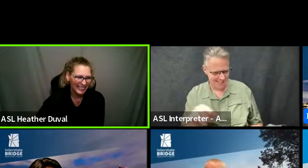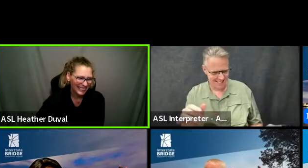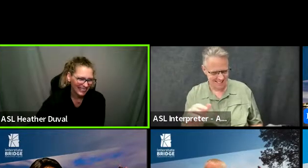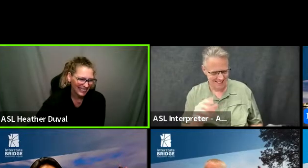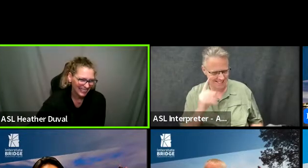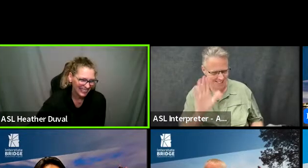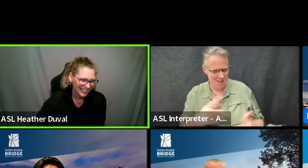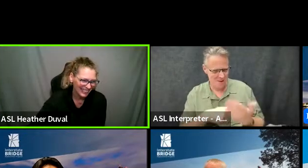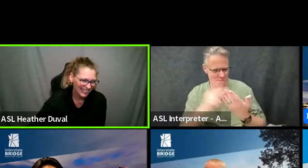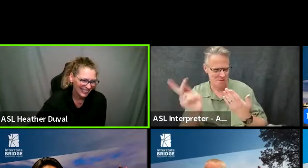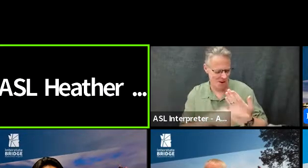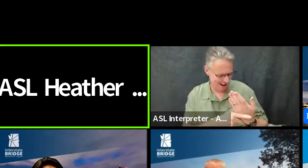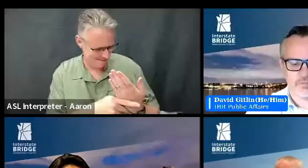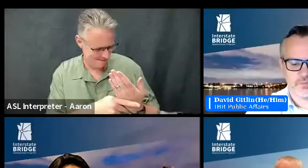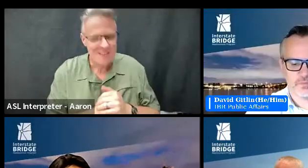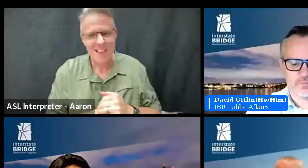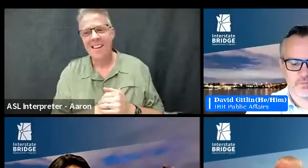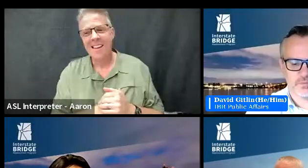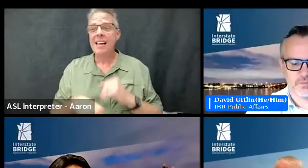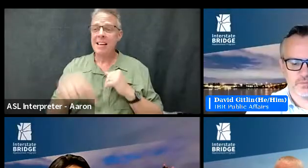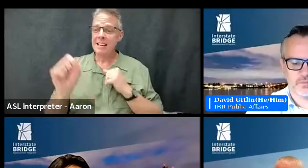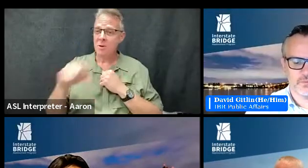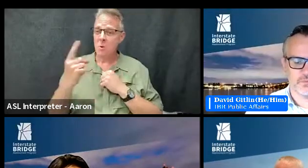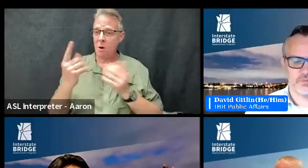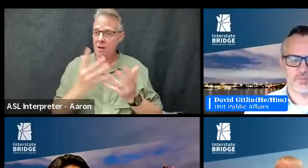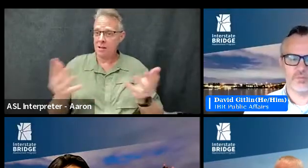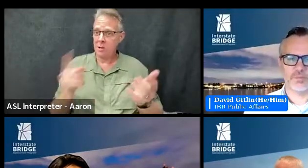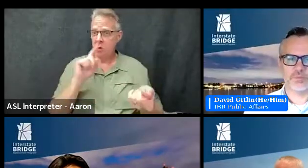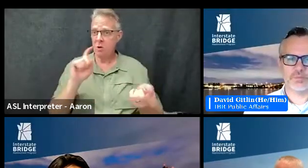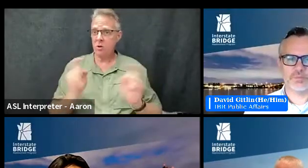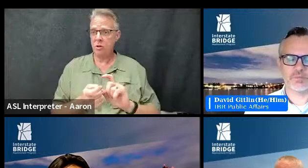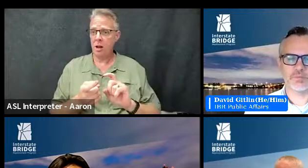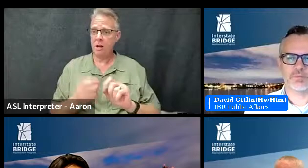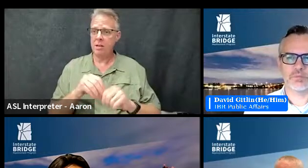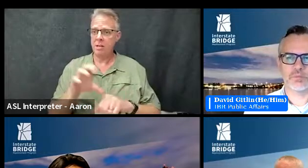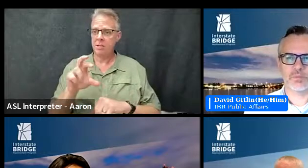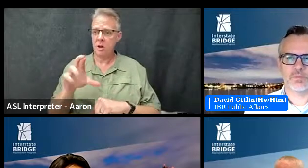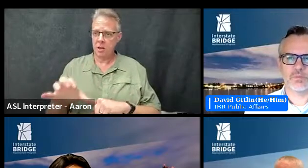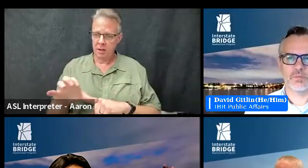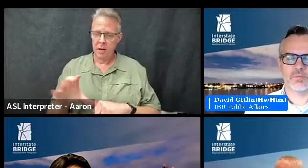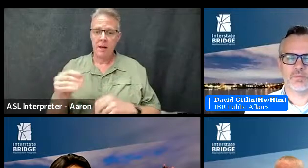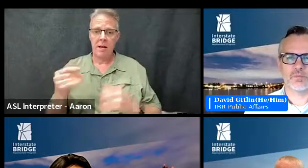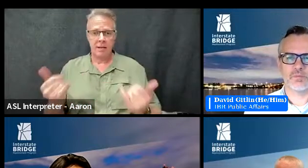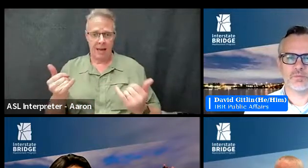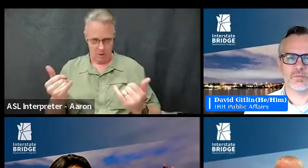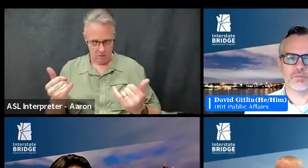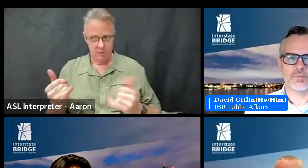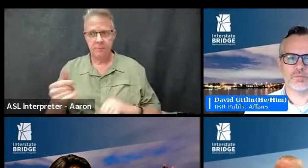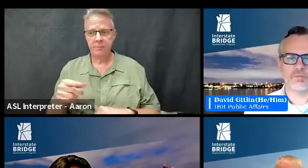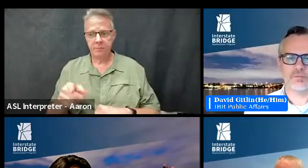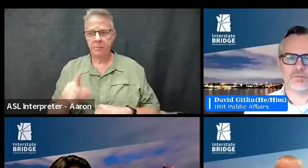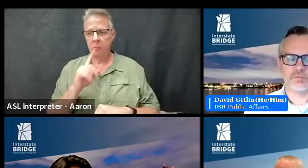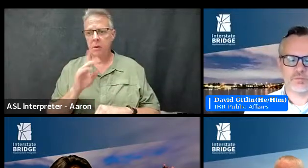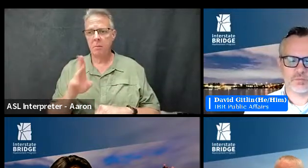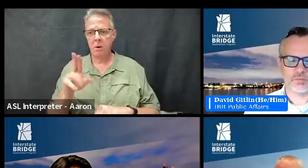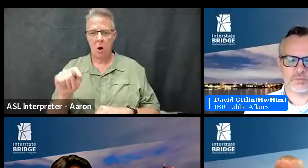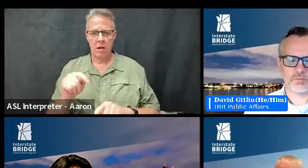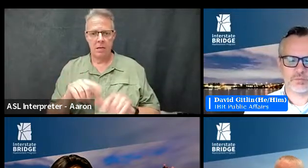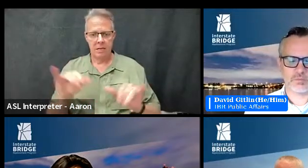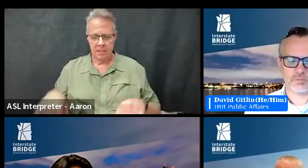the program. And yes, one thing that has changed between CRC and now has been the BRT